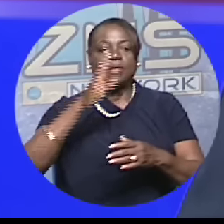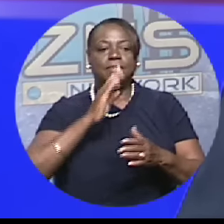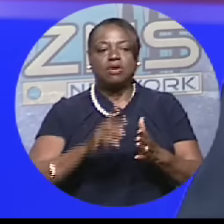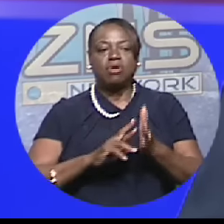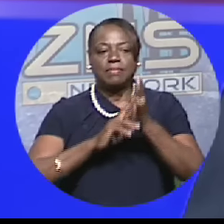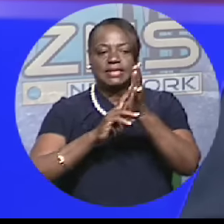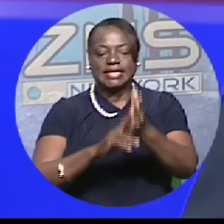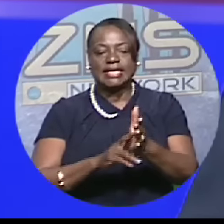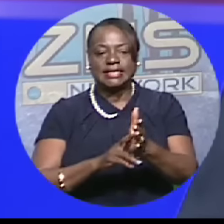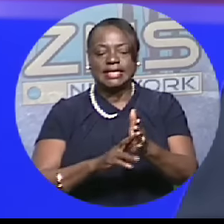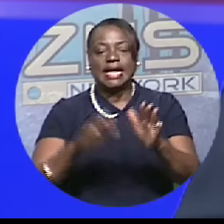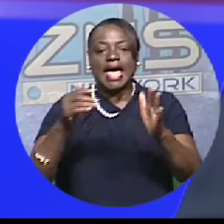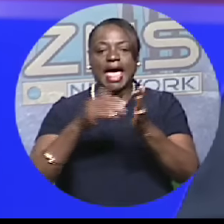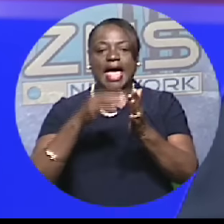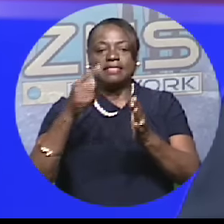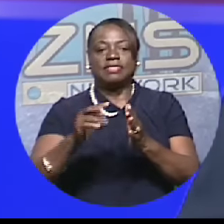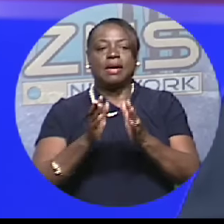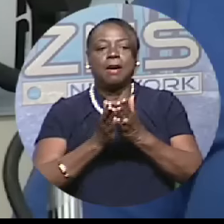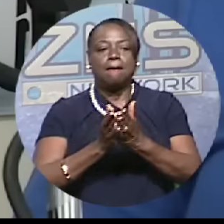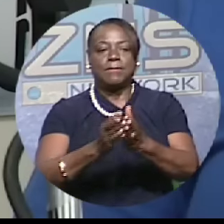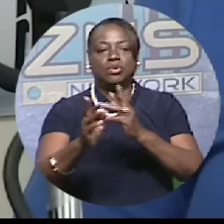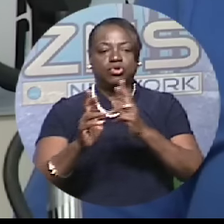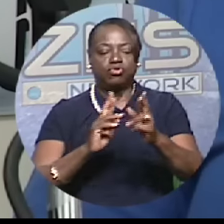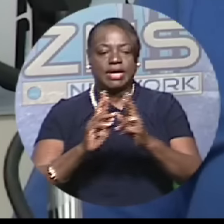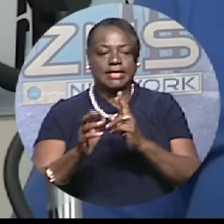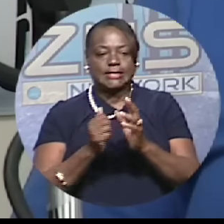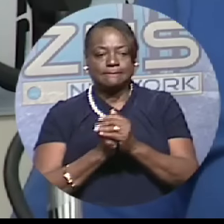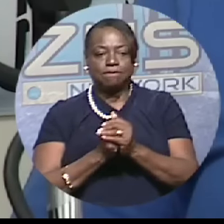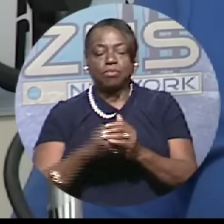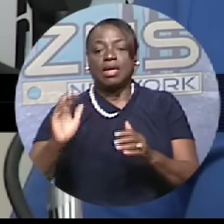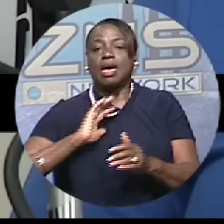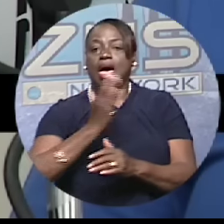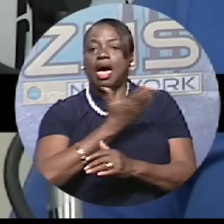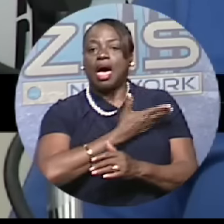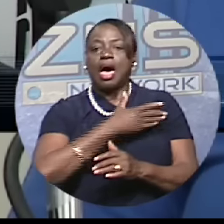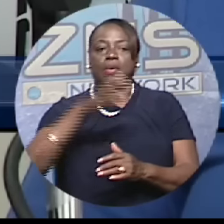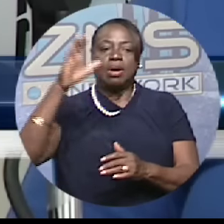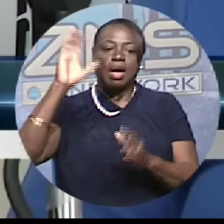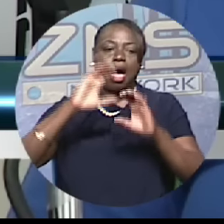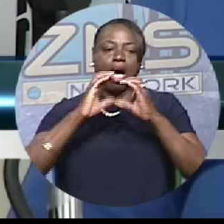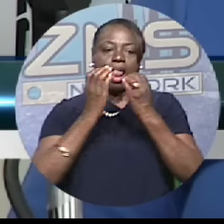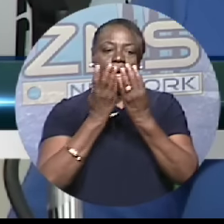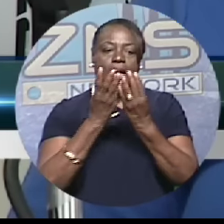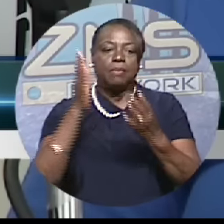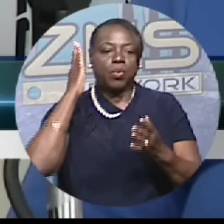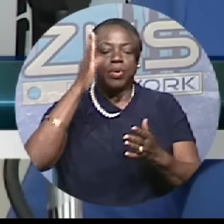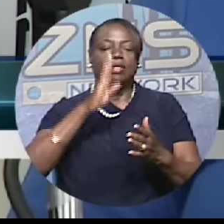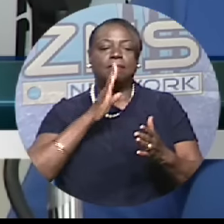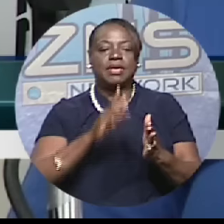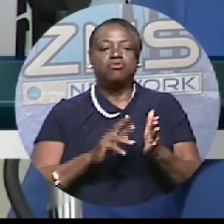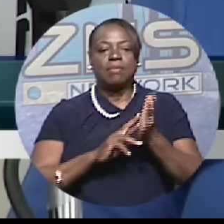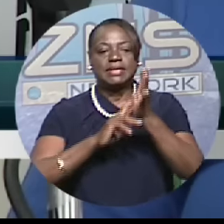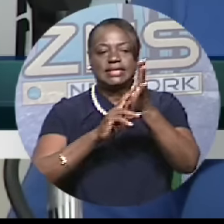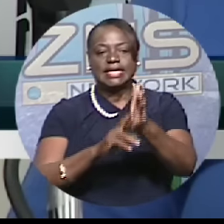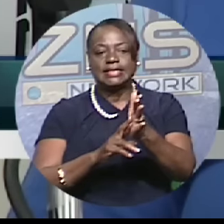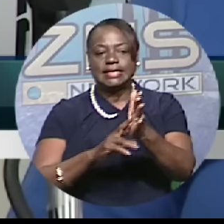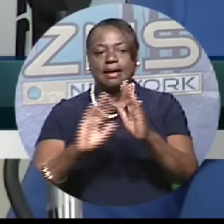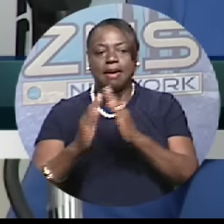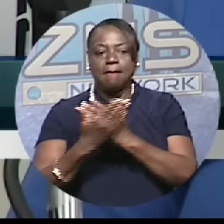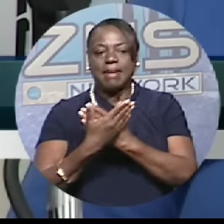Carey is the facilitator for that organization. Our club is going to be represented by